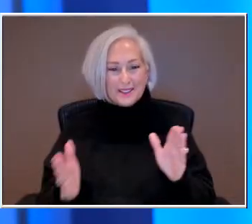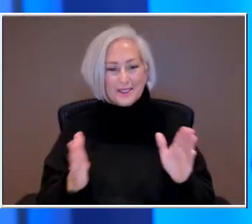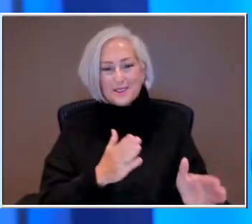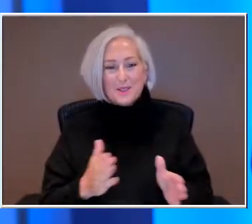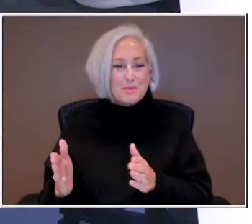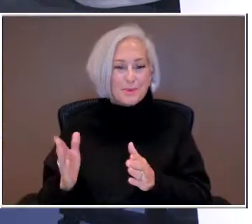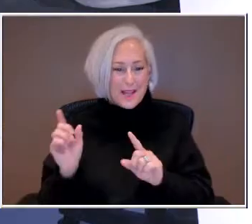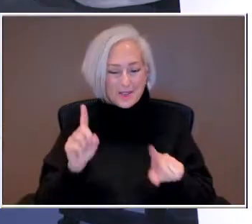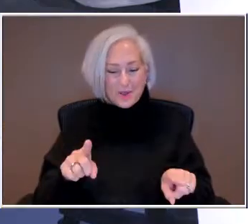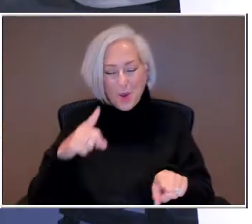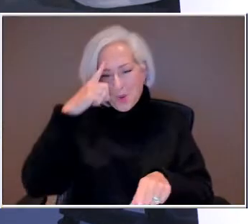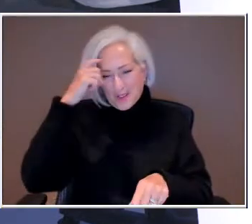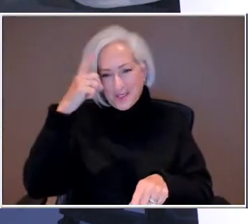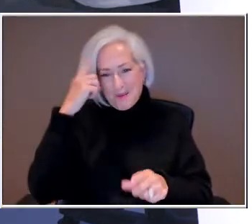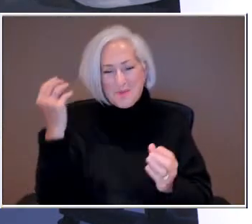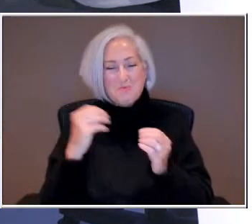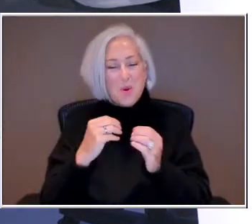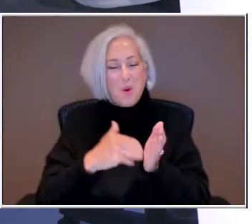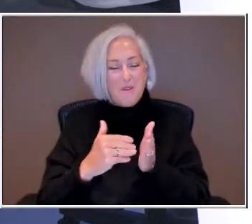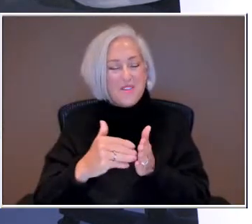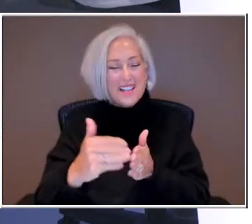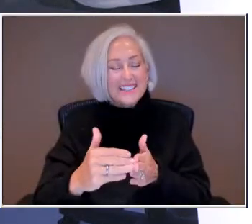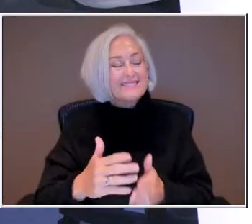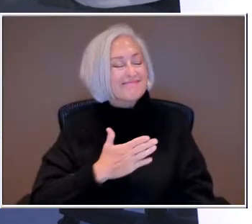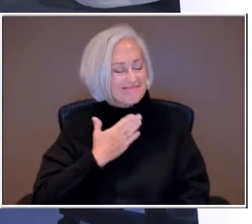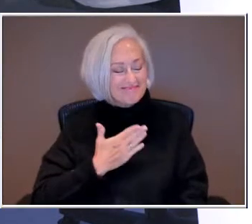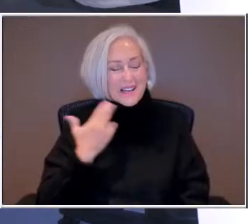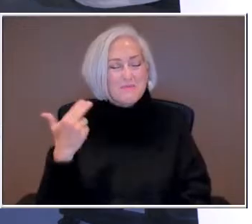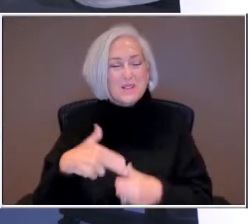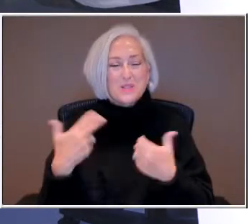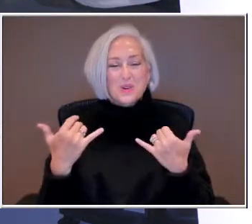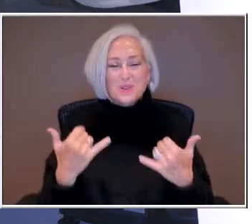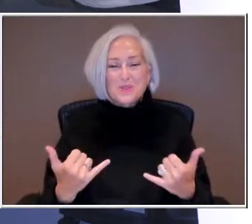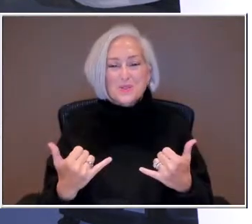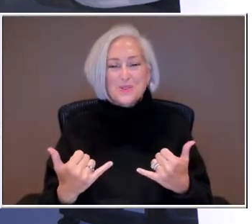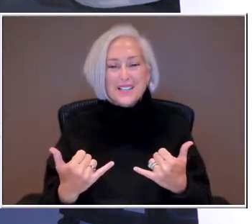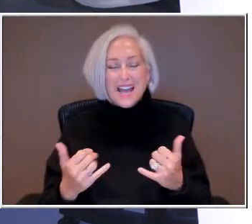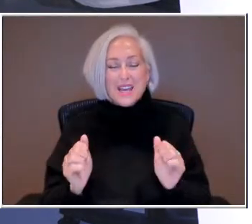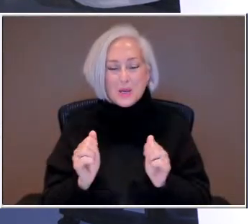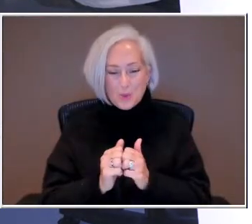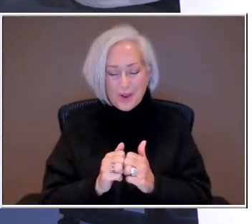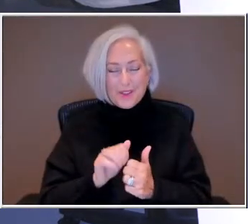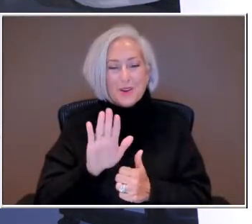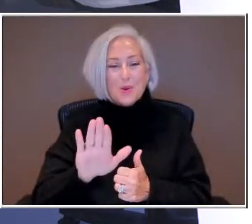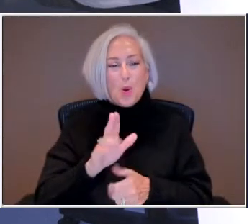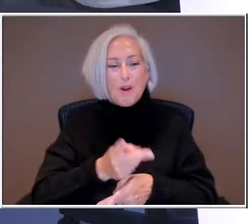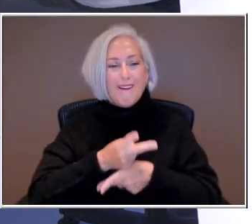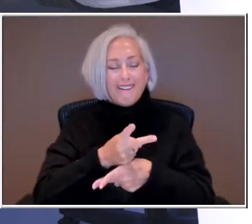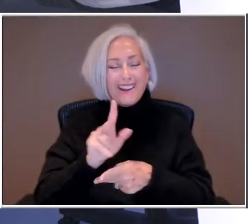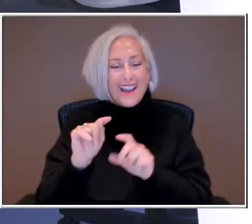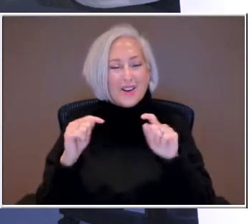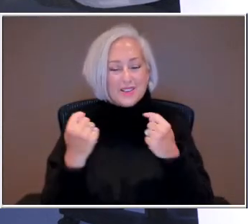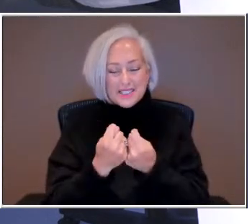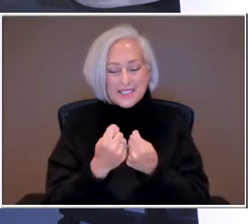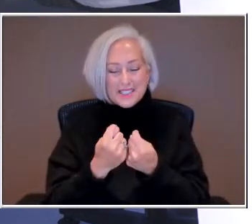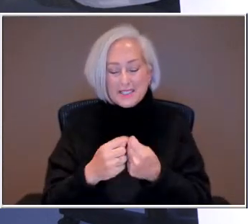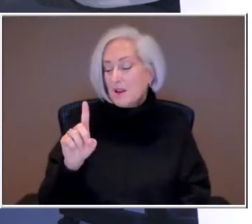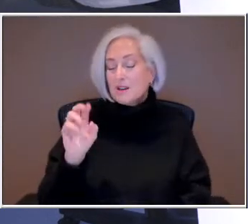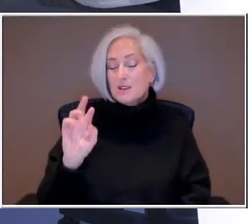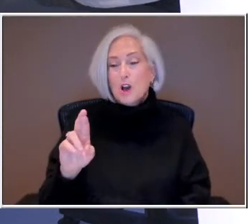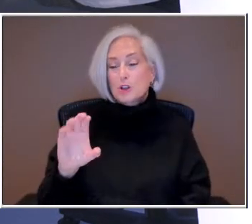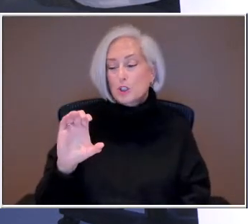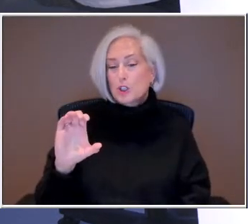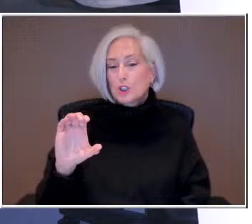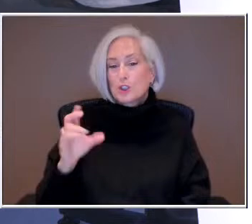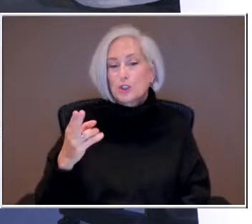I bet you do. Well, we're so glad that you are here joining us with members of your care team, oncologist Dr. Chow Wang and